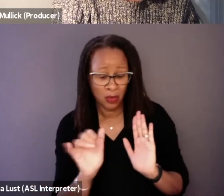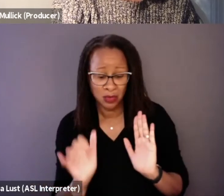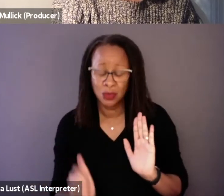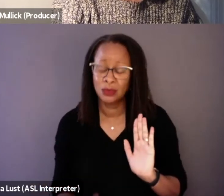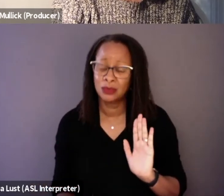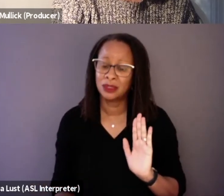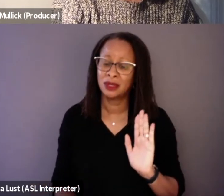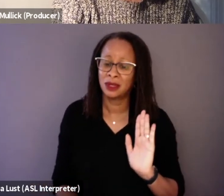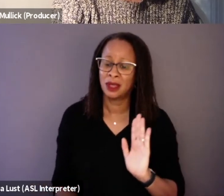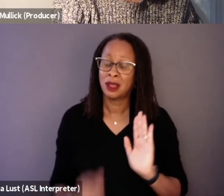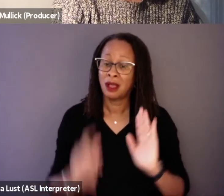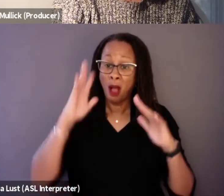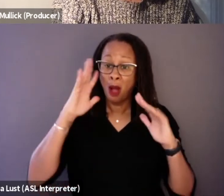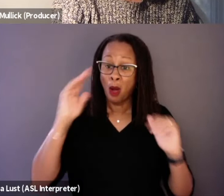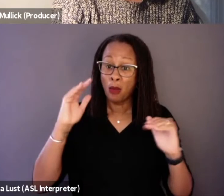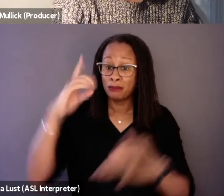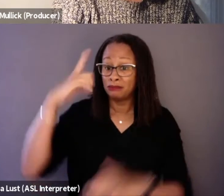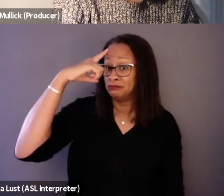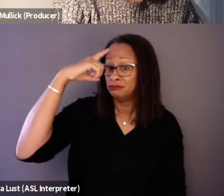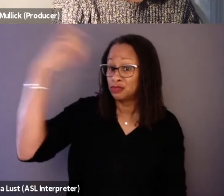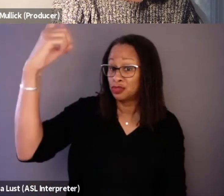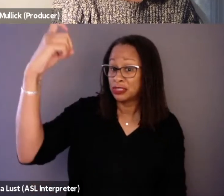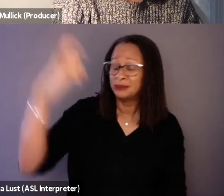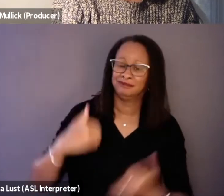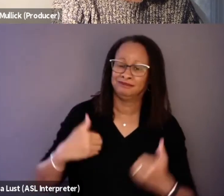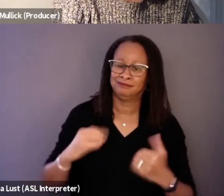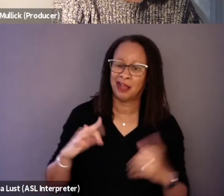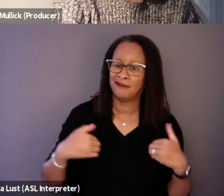the hope and dreams of young